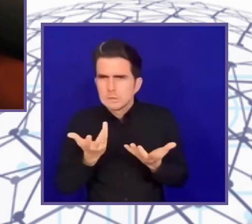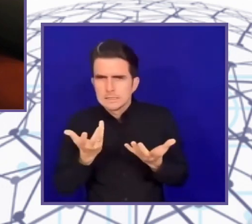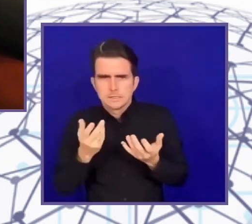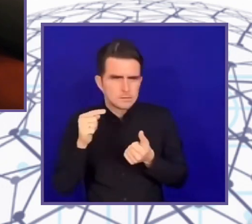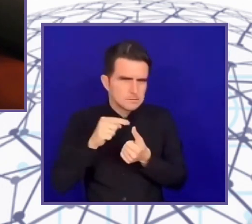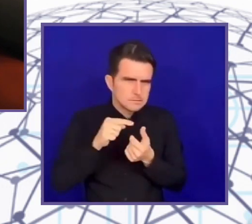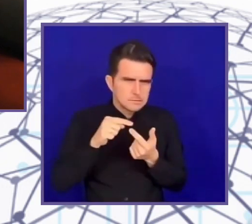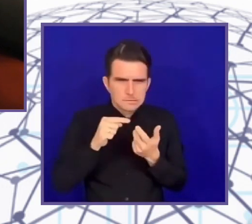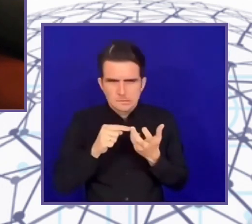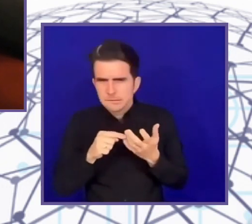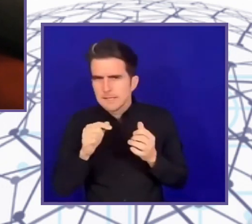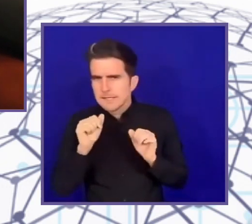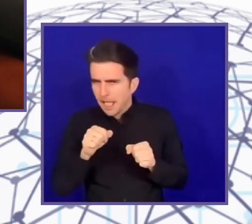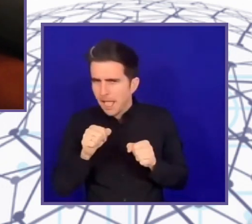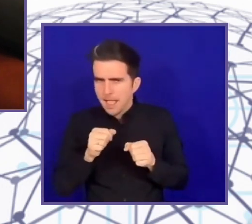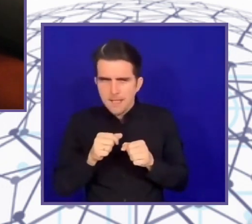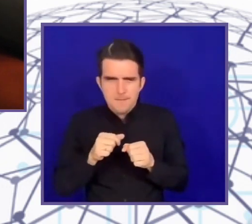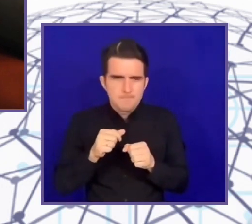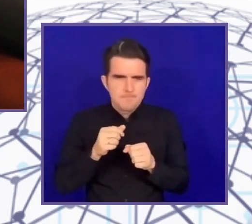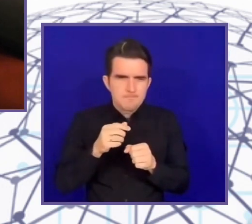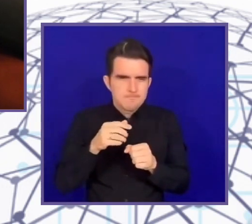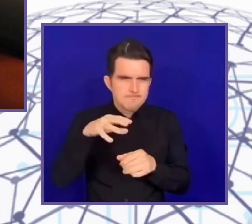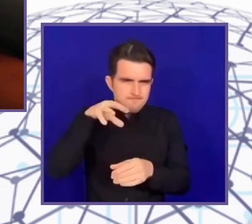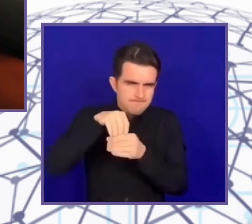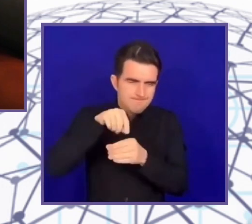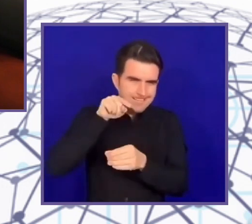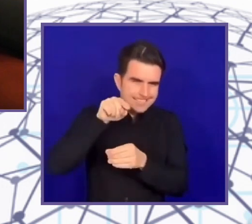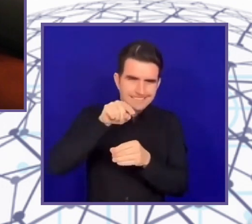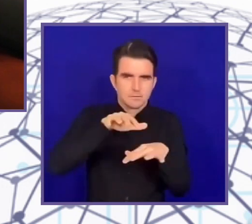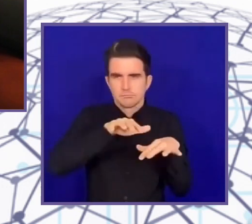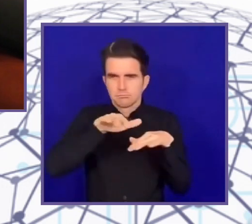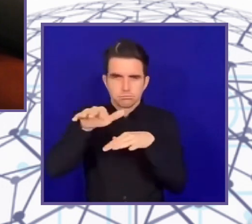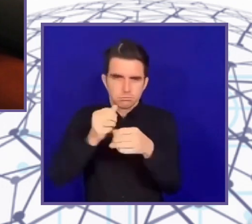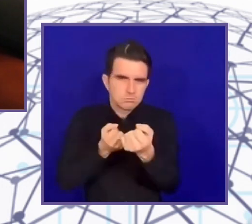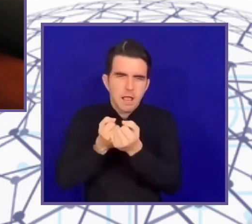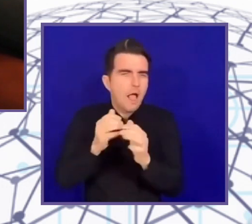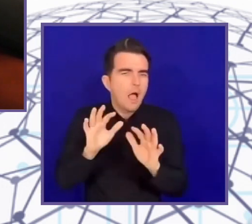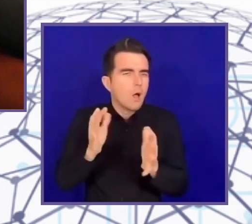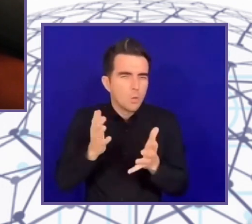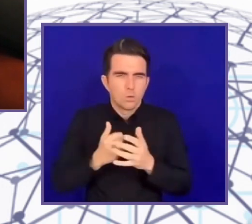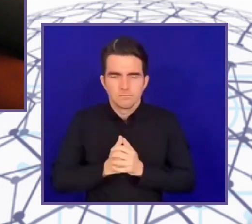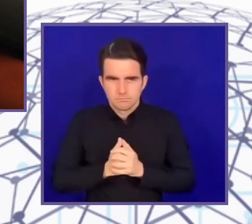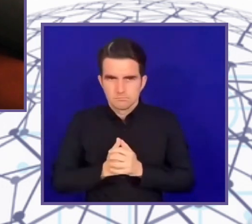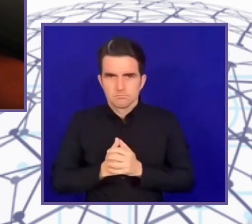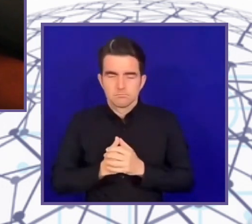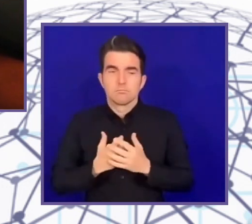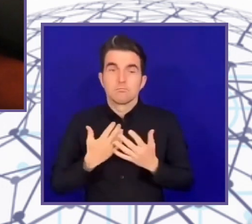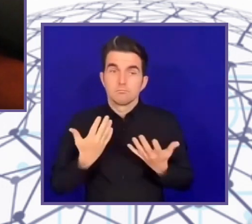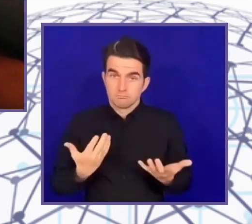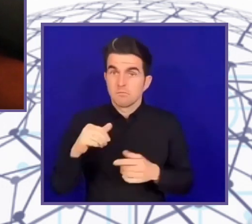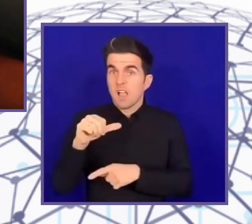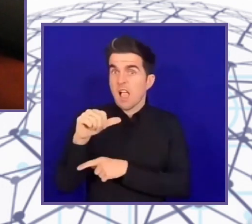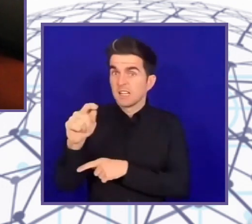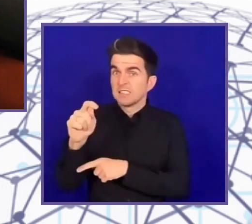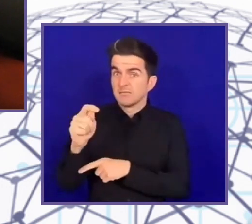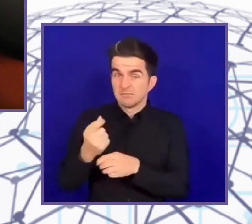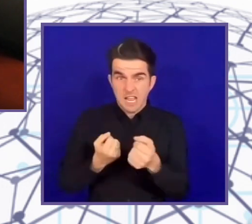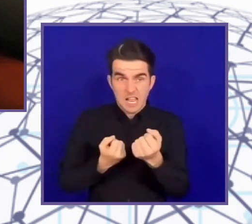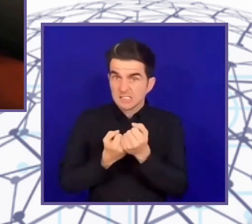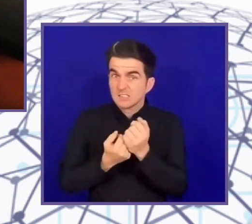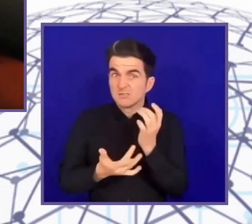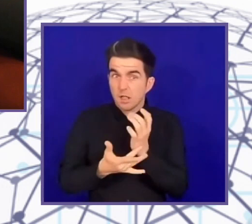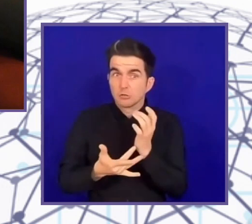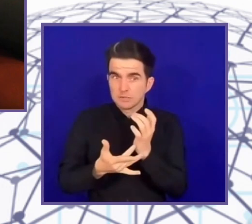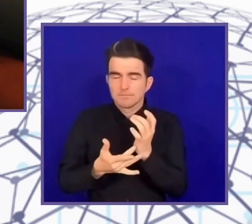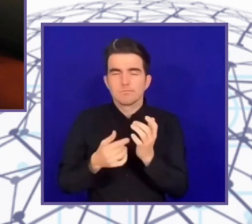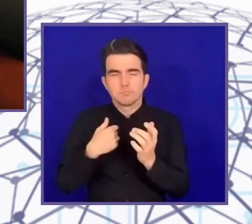in things that are not quite as glamorous as digital, such as add-ons to make latrines accessible and usable